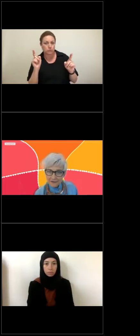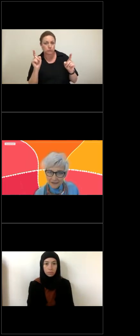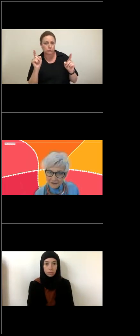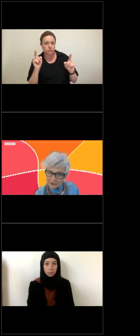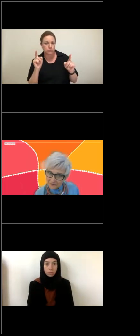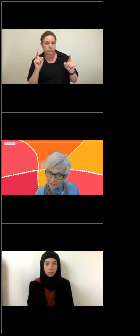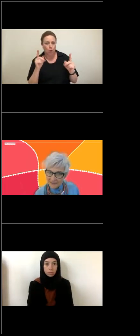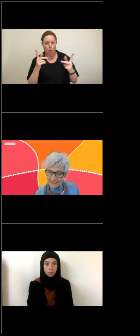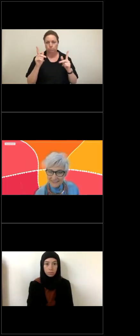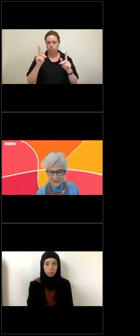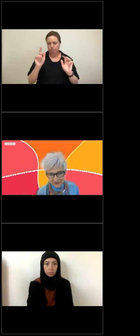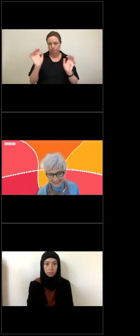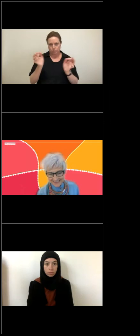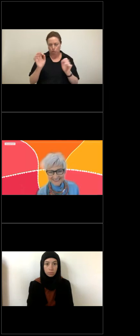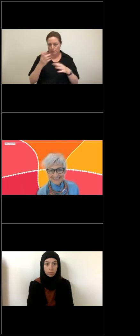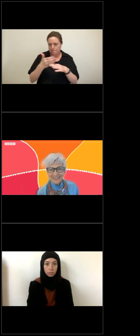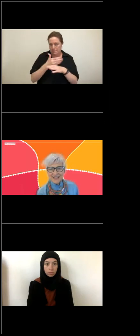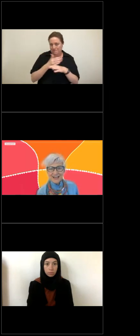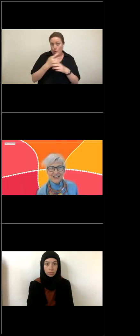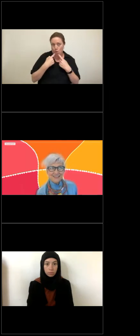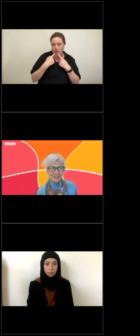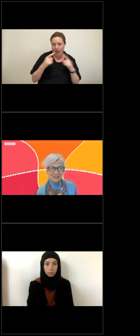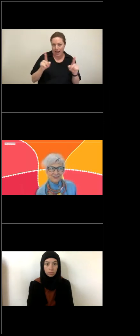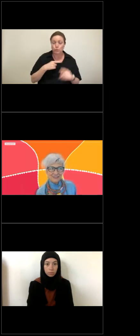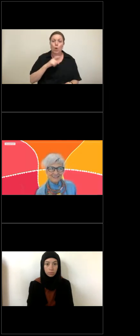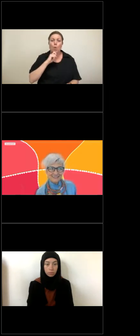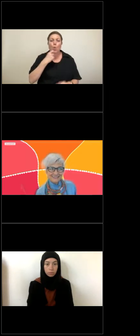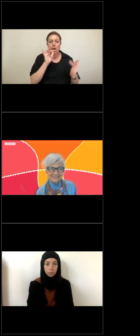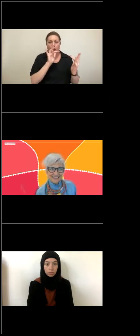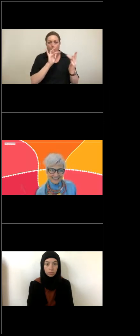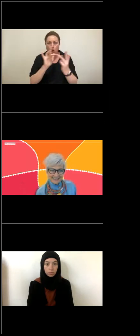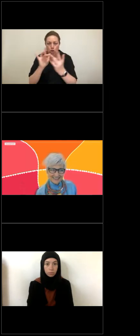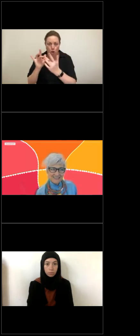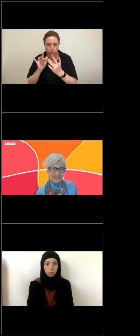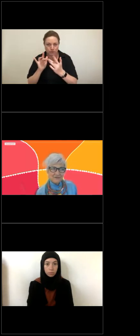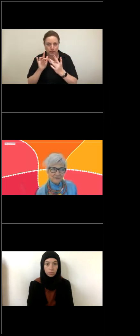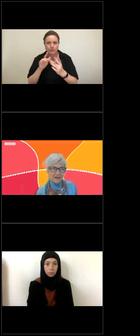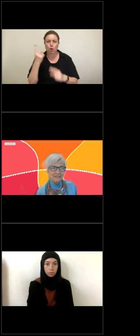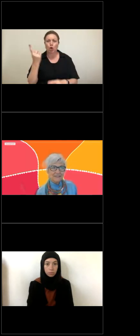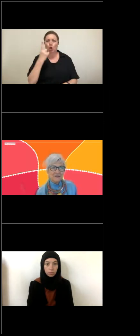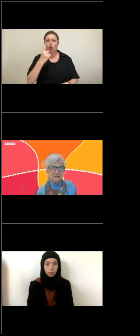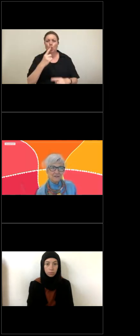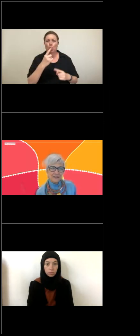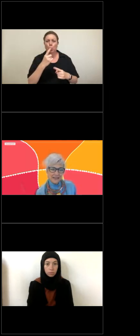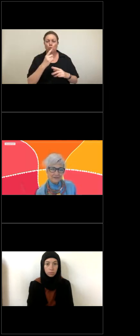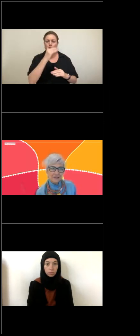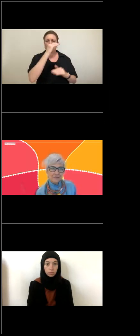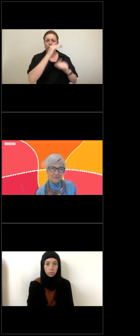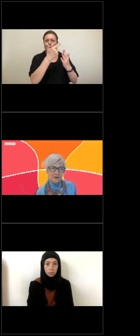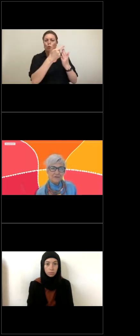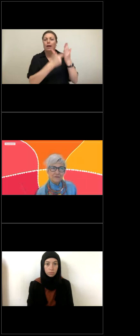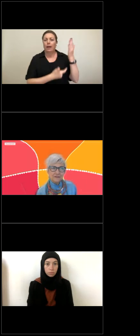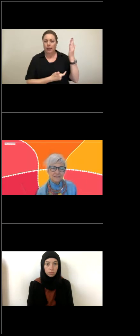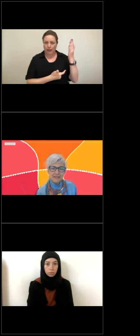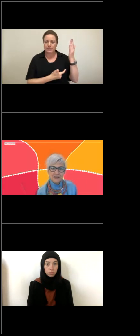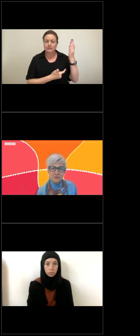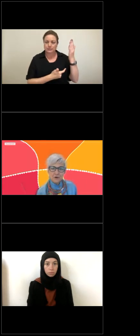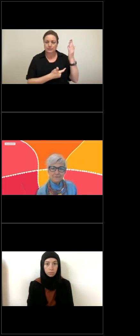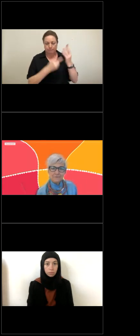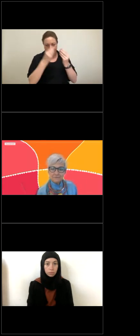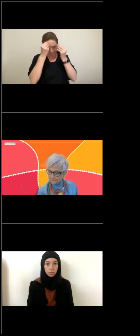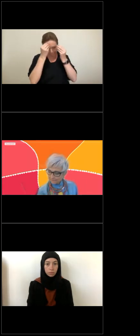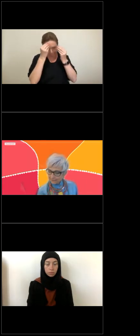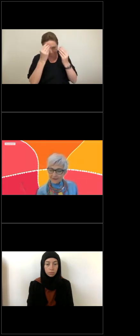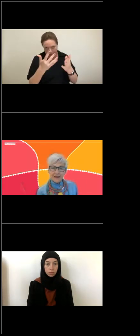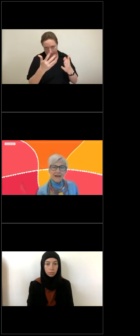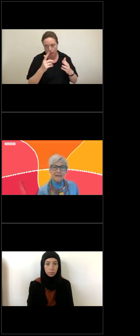Before they're announced, we'll be contacting shortlisted artists advised of the outcome of stage